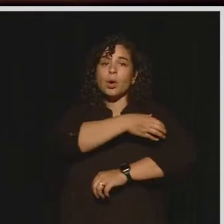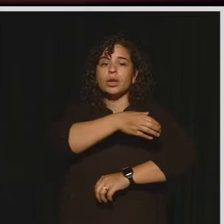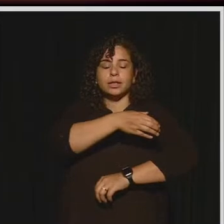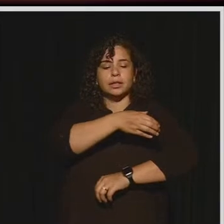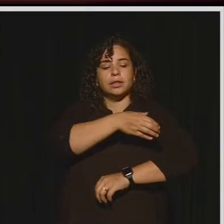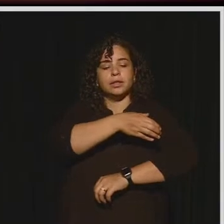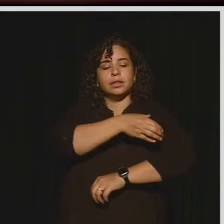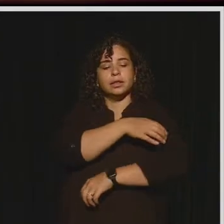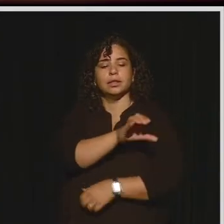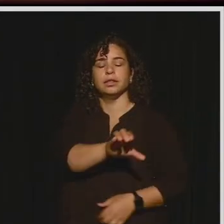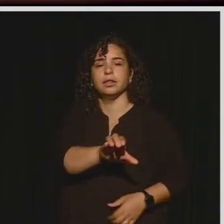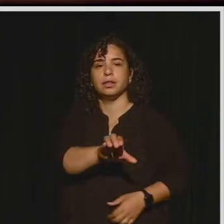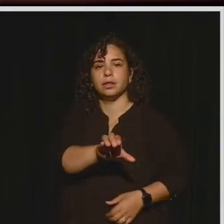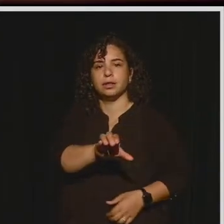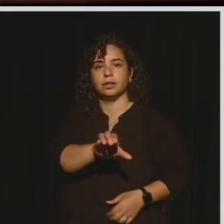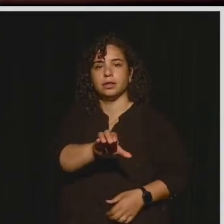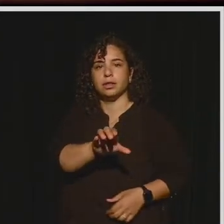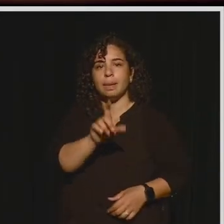that.